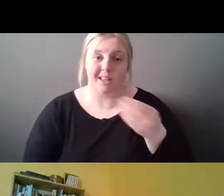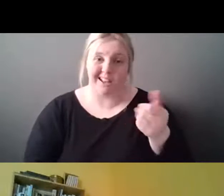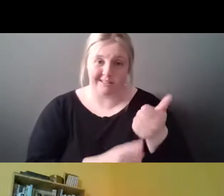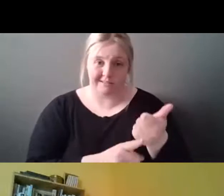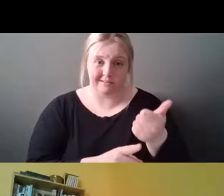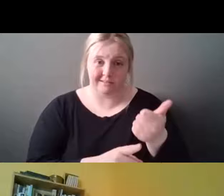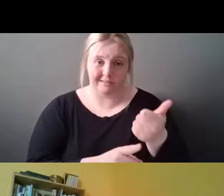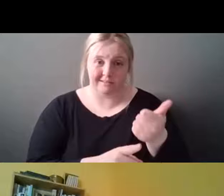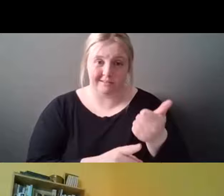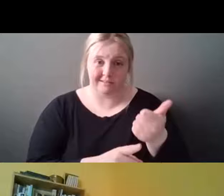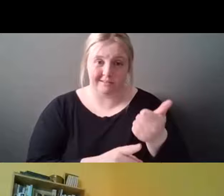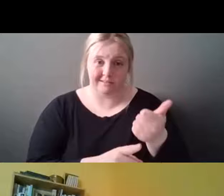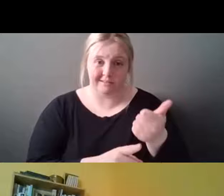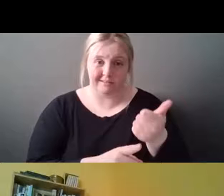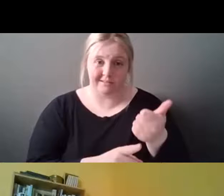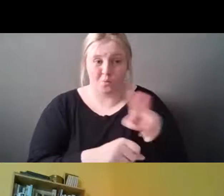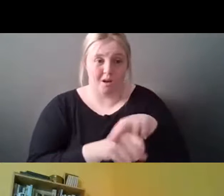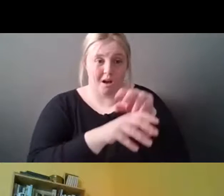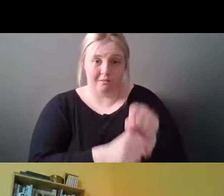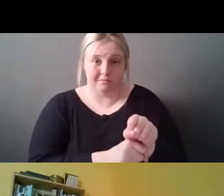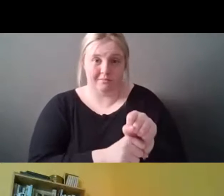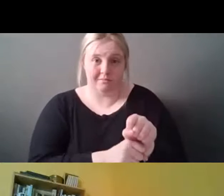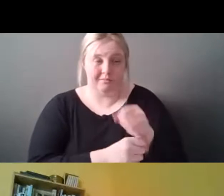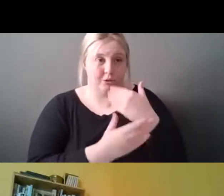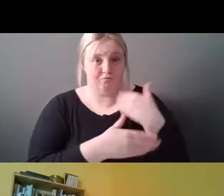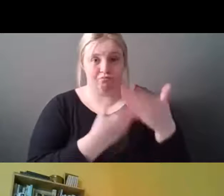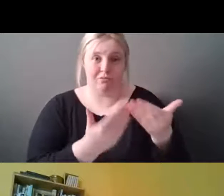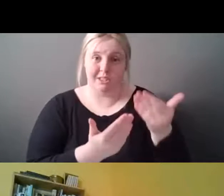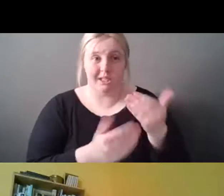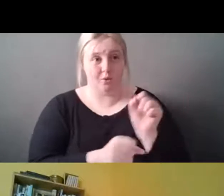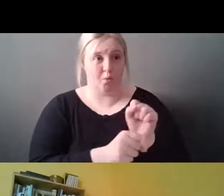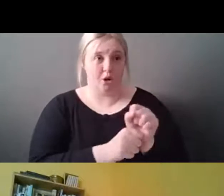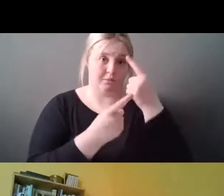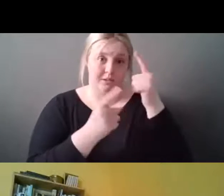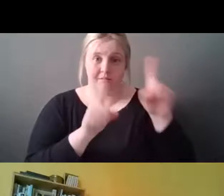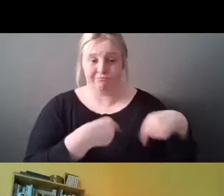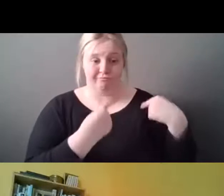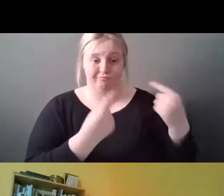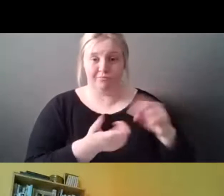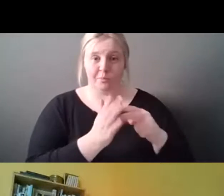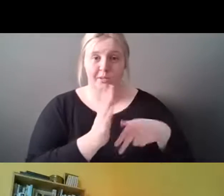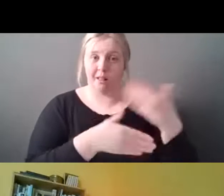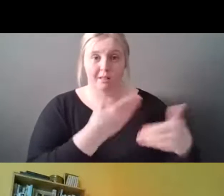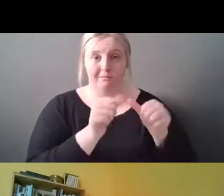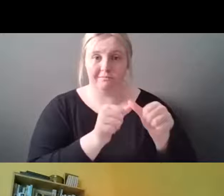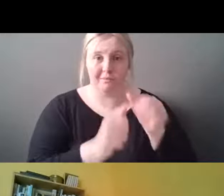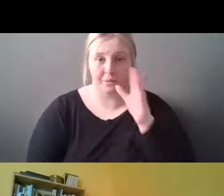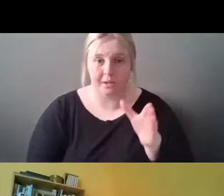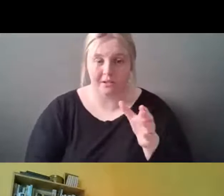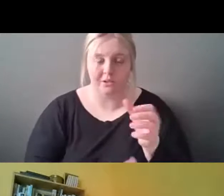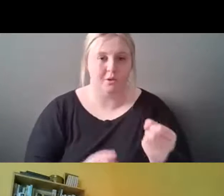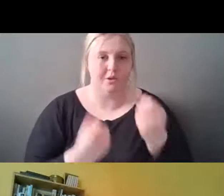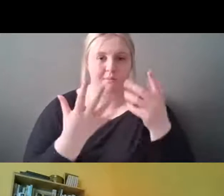very, very good at it because it was an effective strategy to employ.